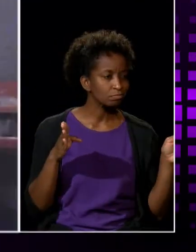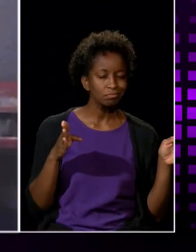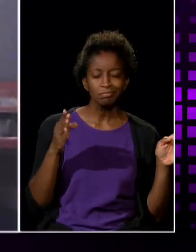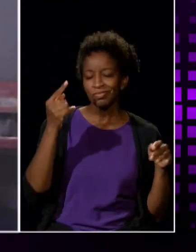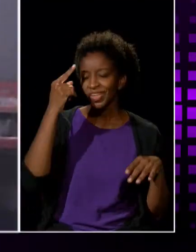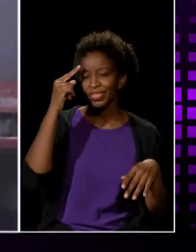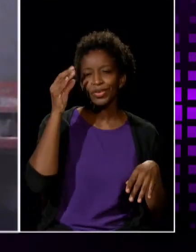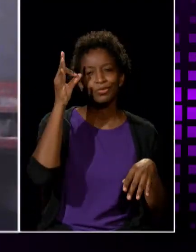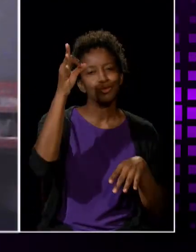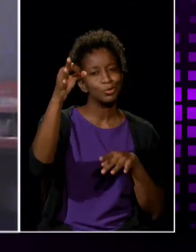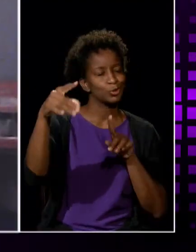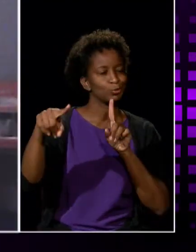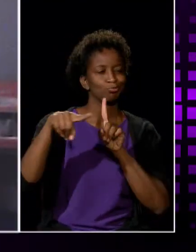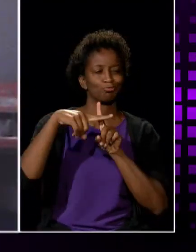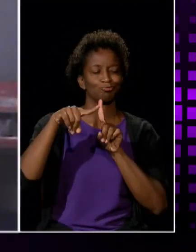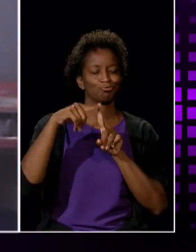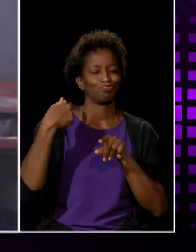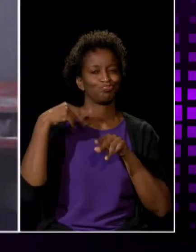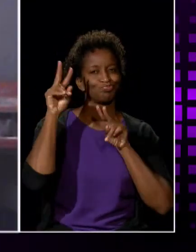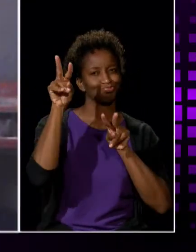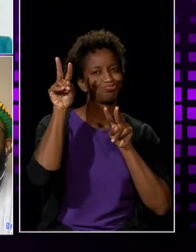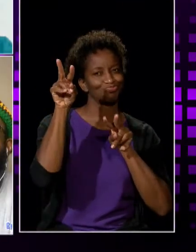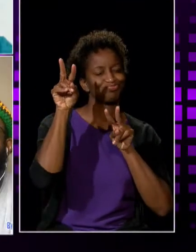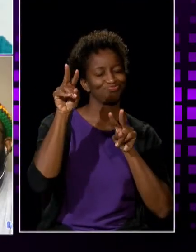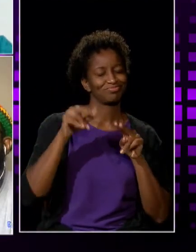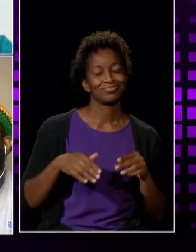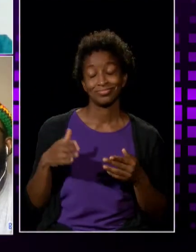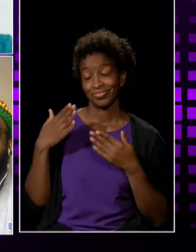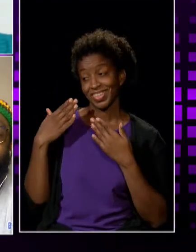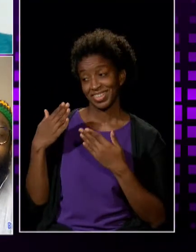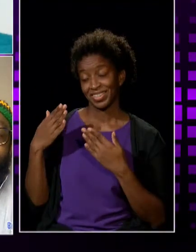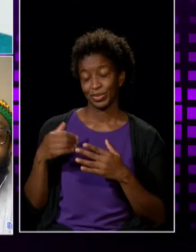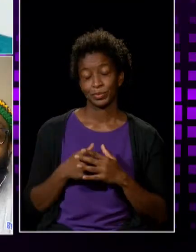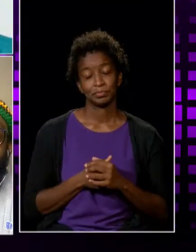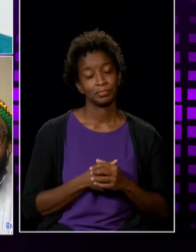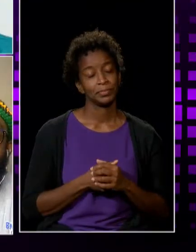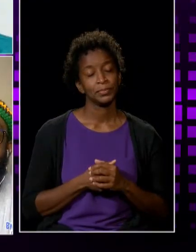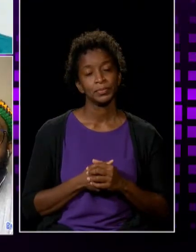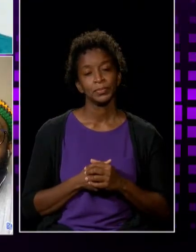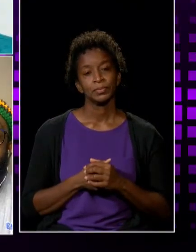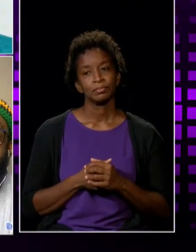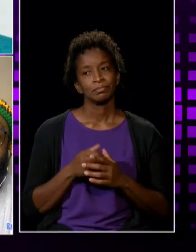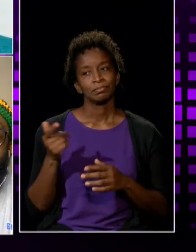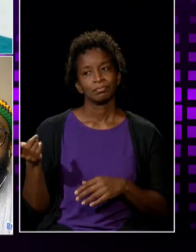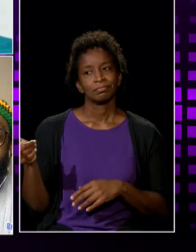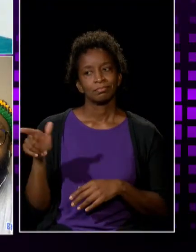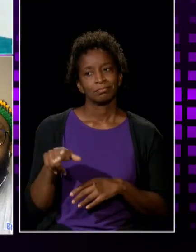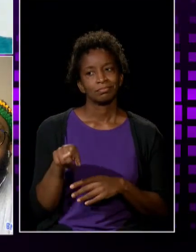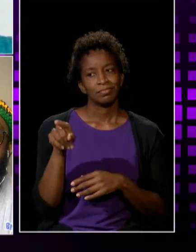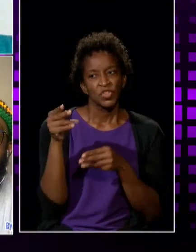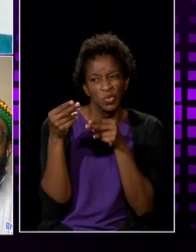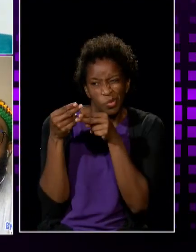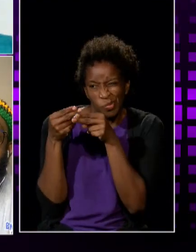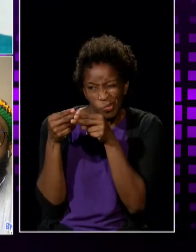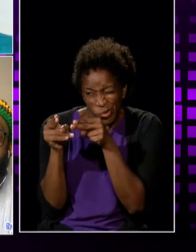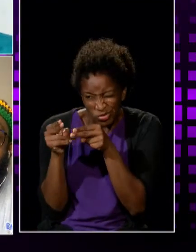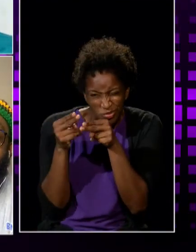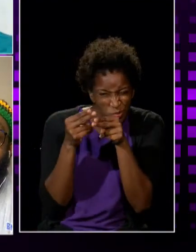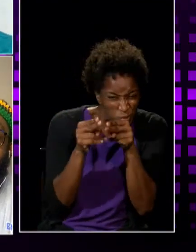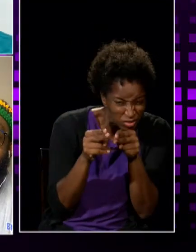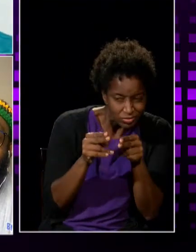to these things. Yeah. Thank you, Okera. And a very strict 30 seconds, Tyrique, and then